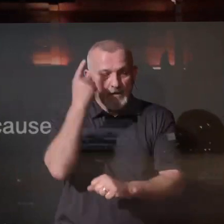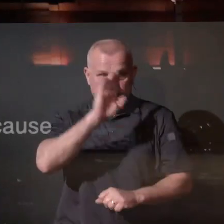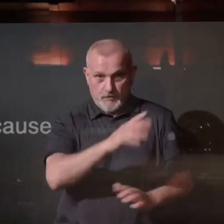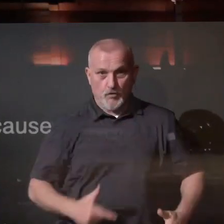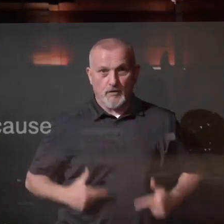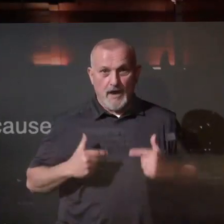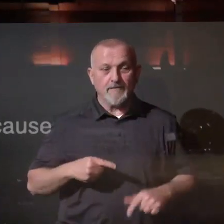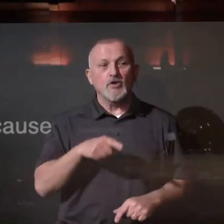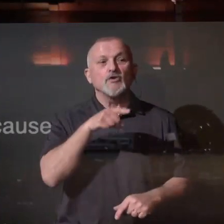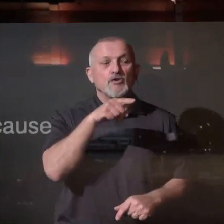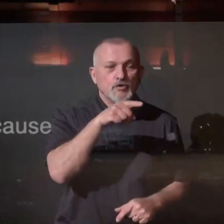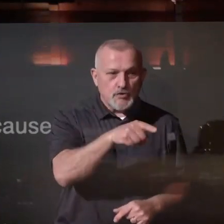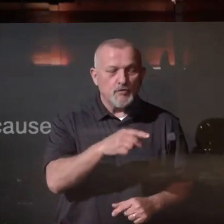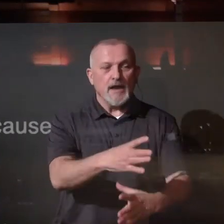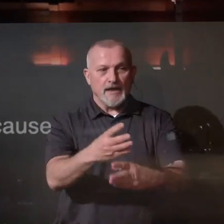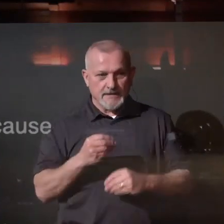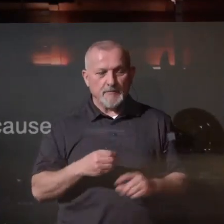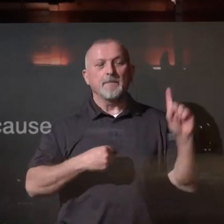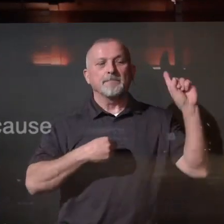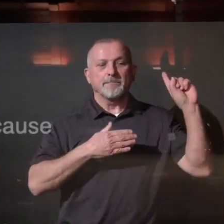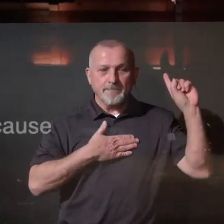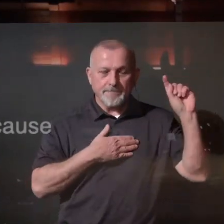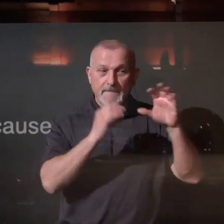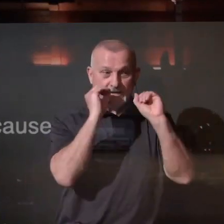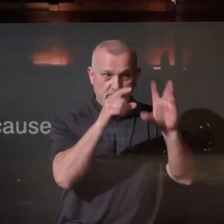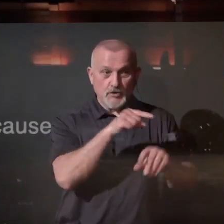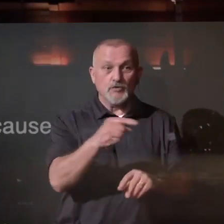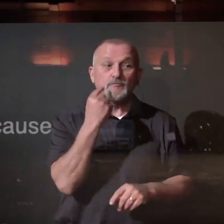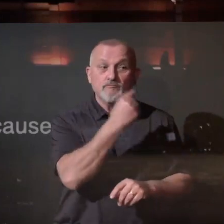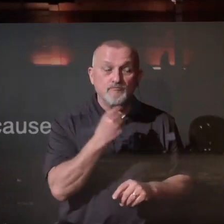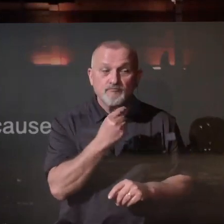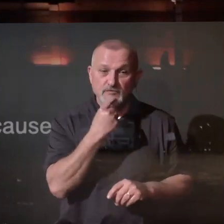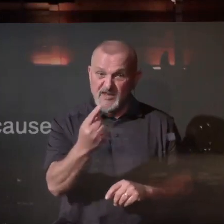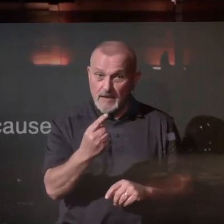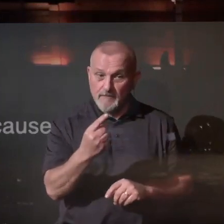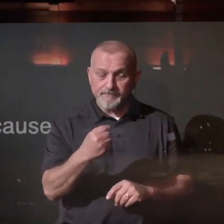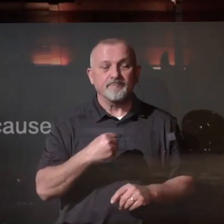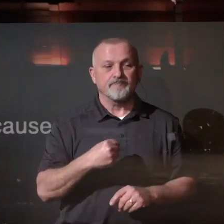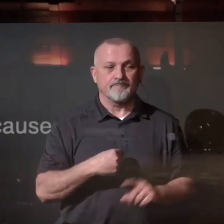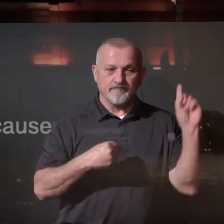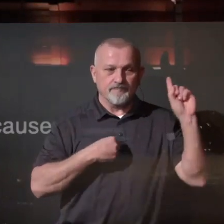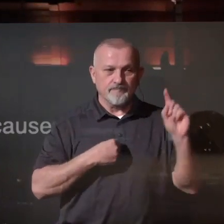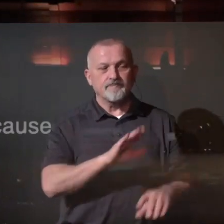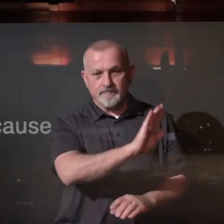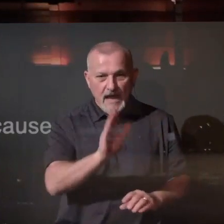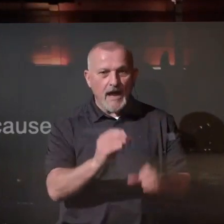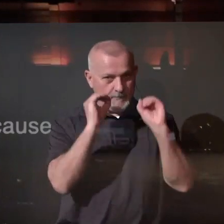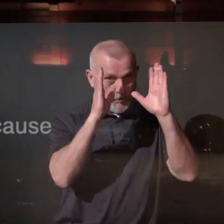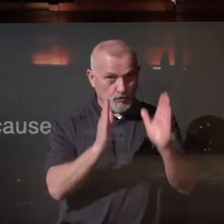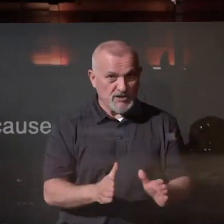me. You take your marching orders from me. You say that out of your mouth, that I'm your teacher and that I'm your authority. I'm your